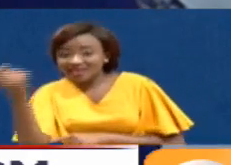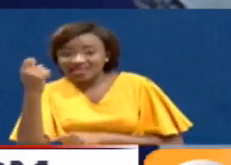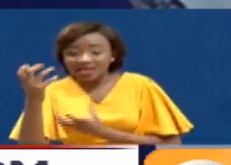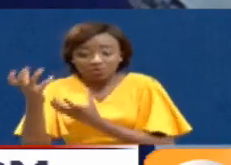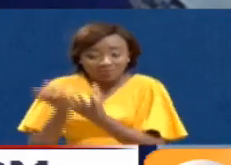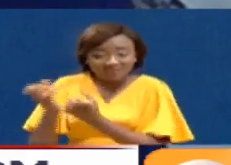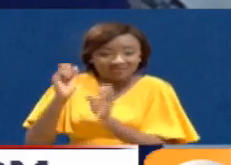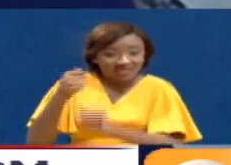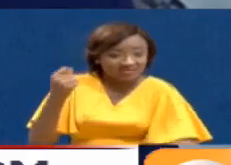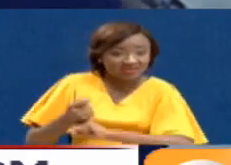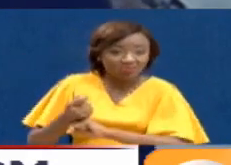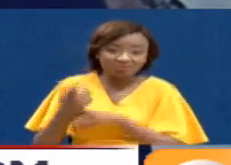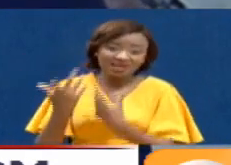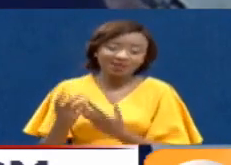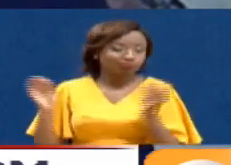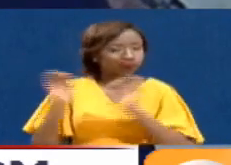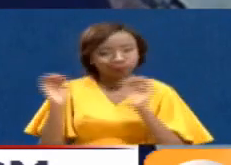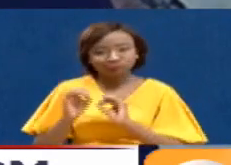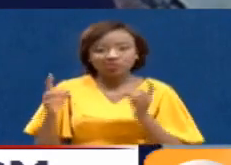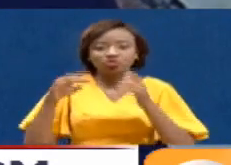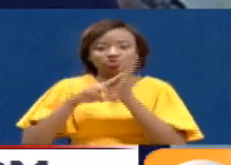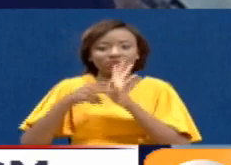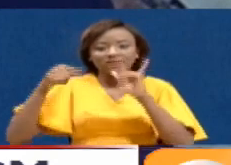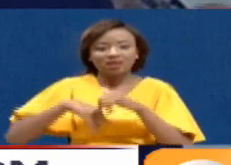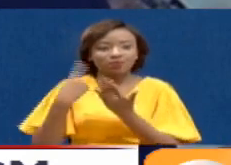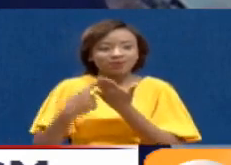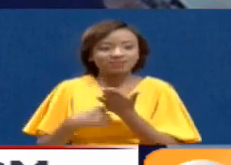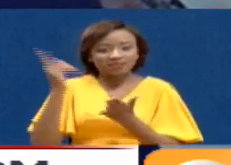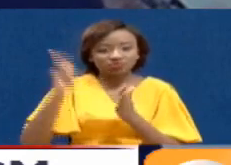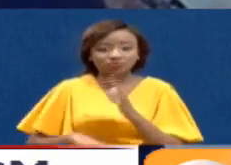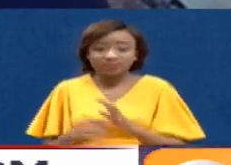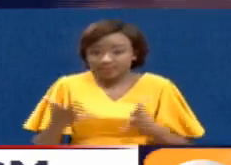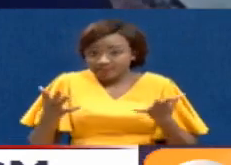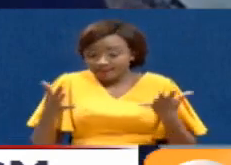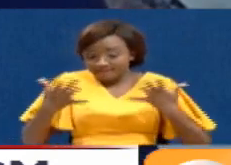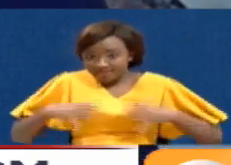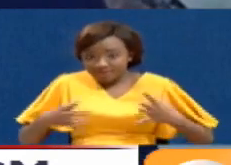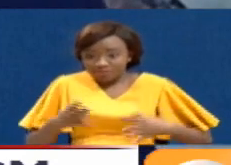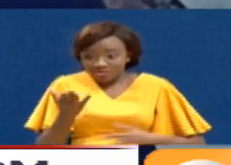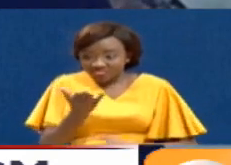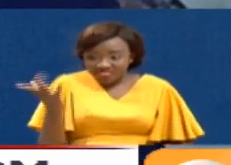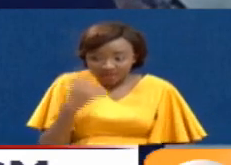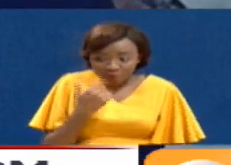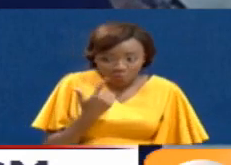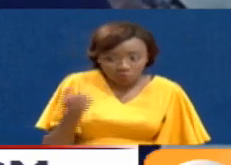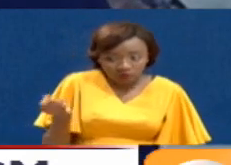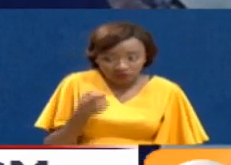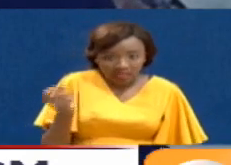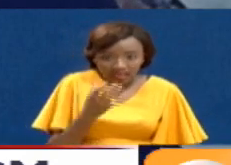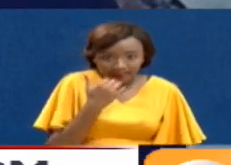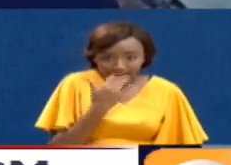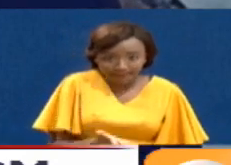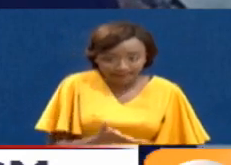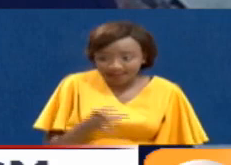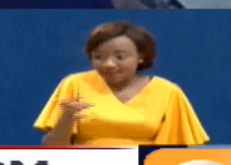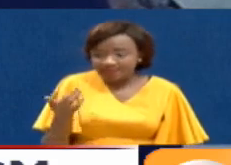Kenya. What should we be talking right now? Should the people with low income who are going to be shuttered